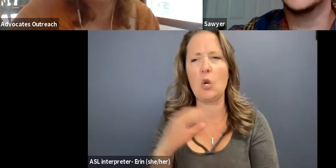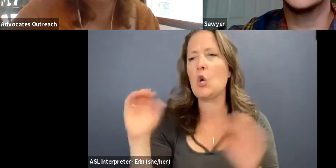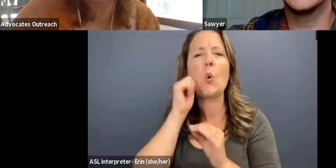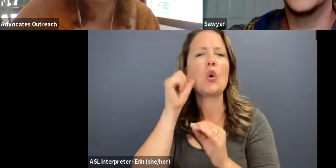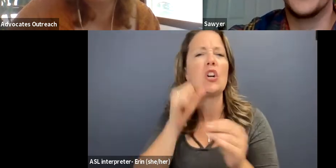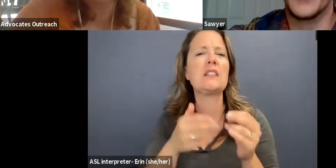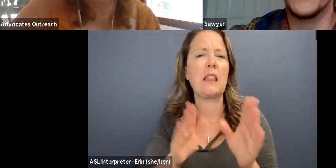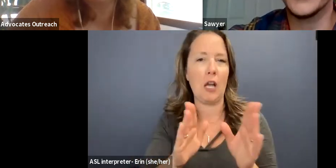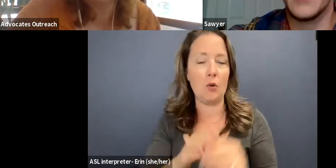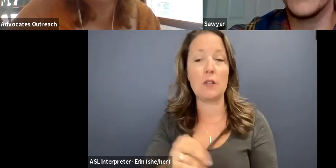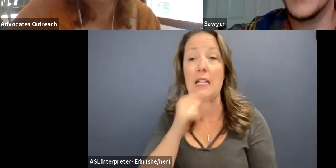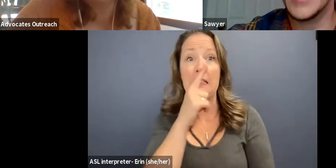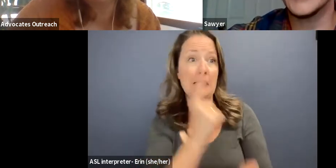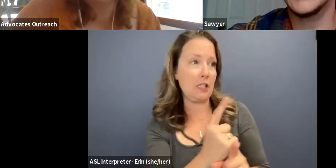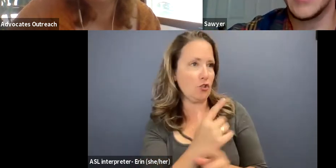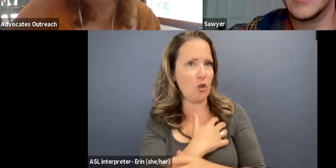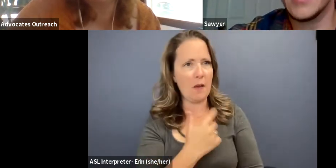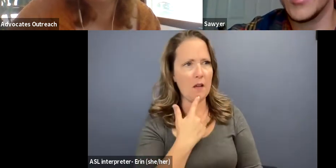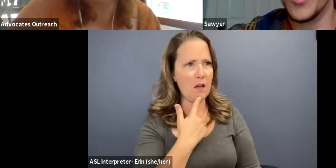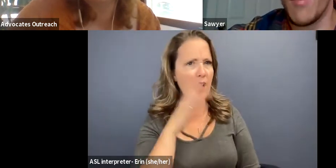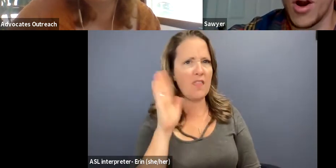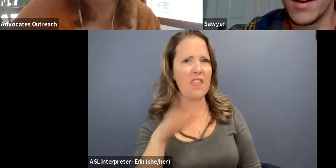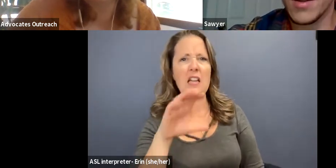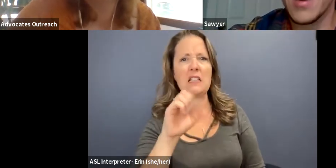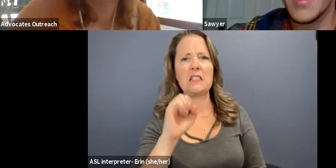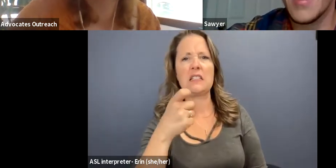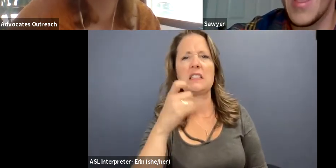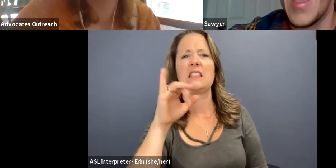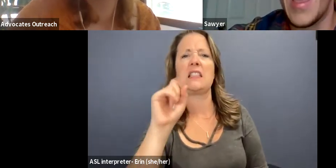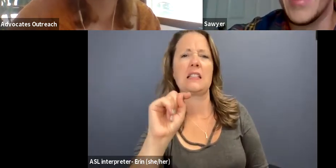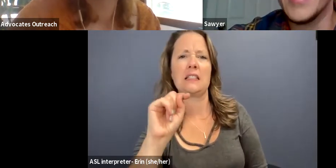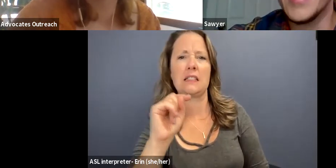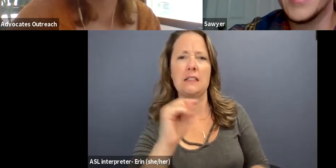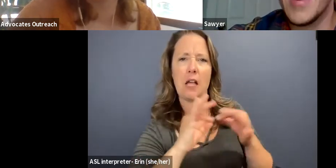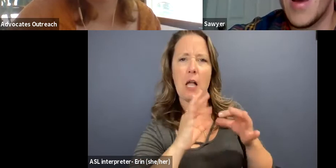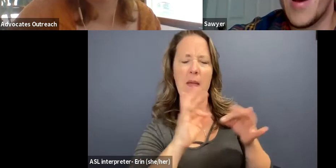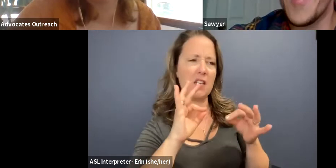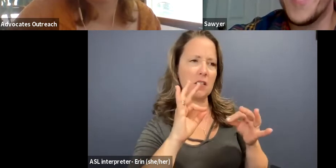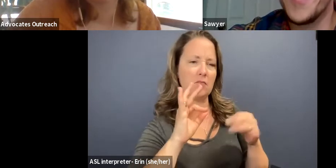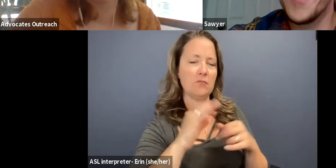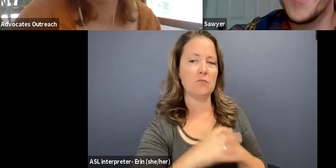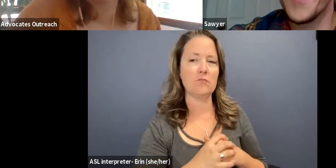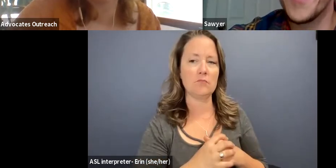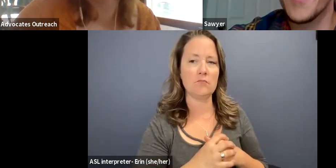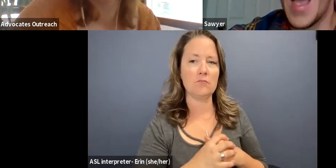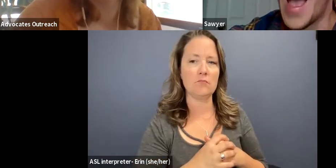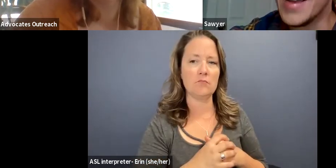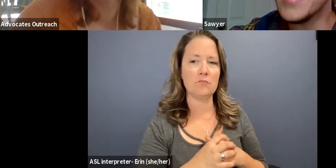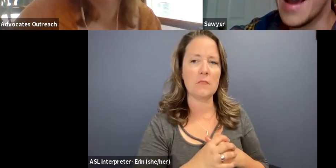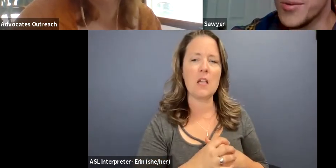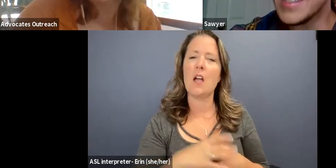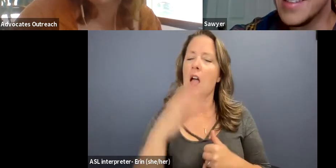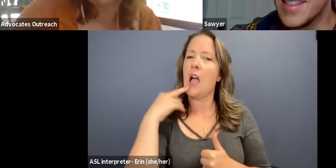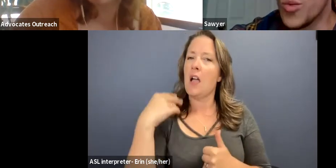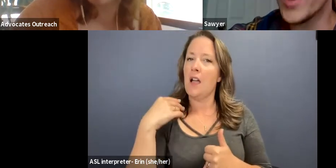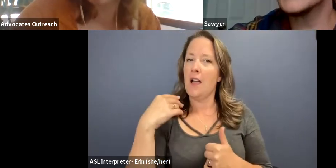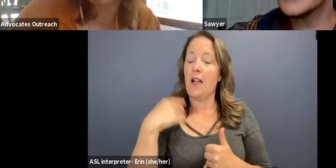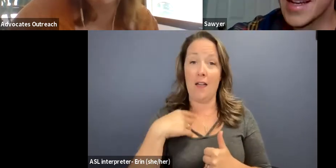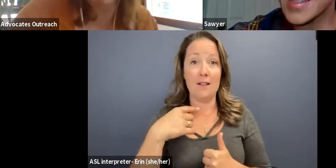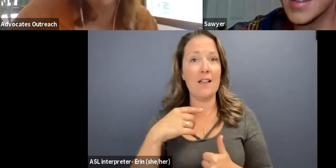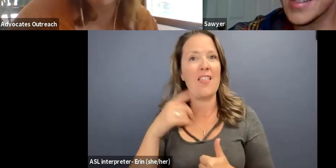of quiet and uncomfortable seeming and was sort of like, I think we should talk about that, not right now,